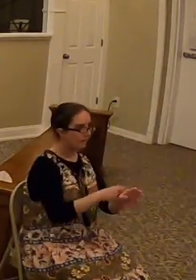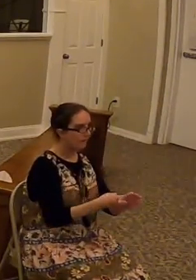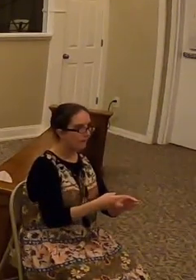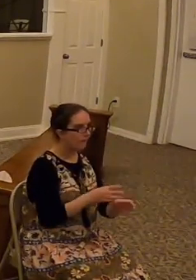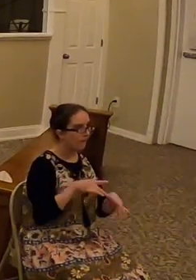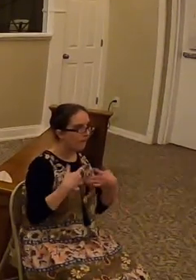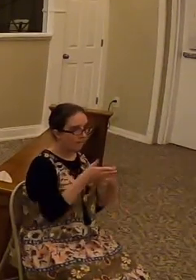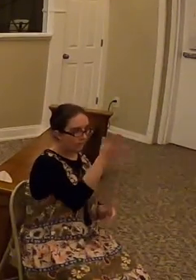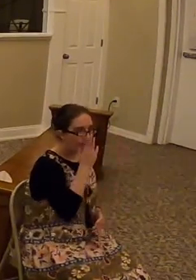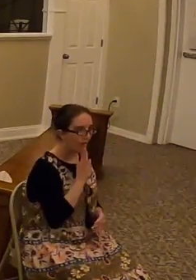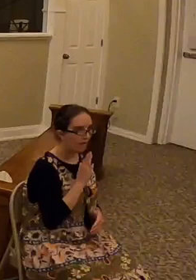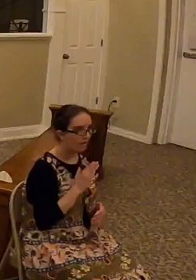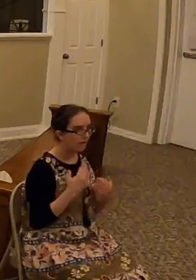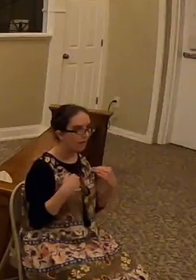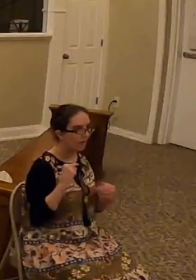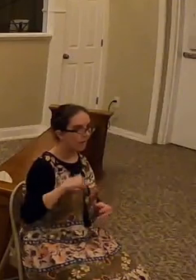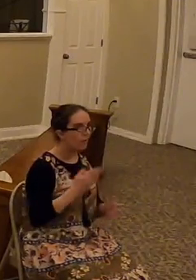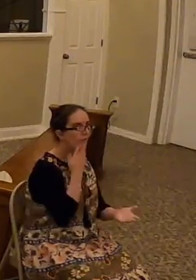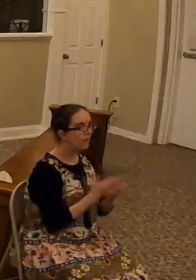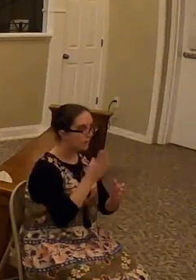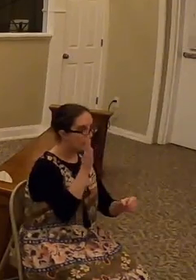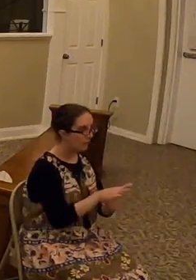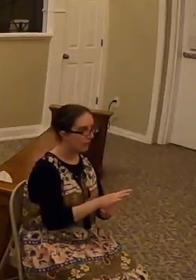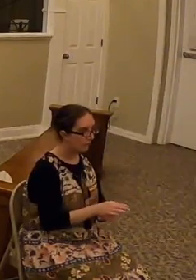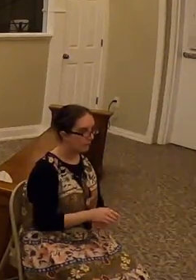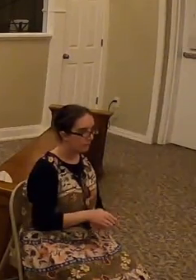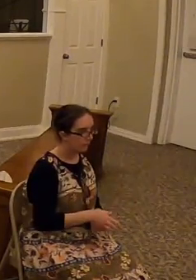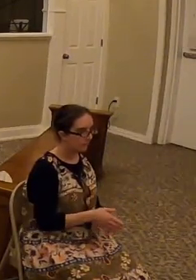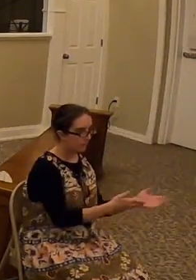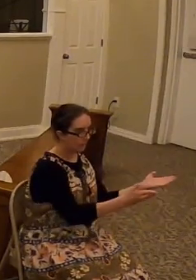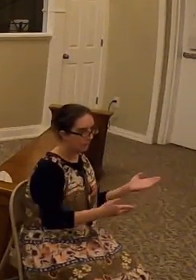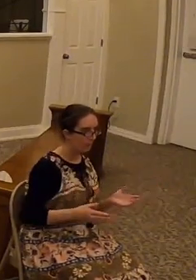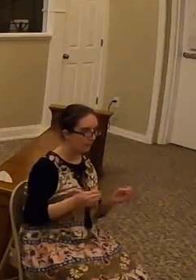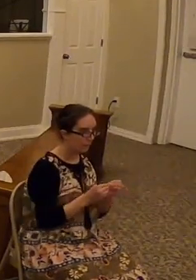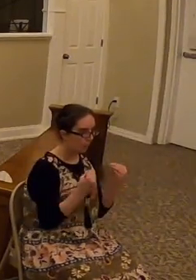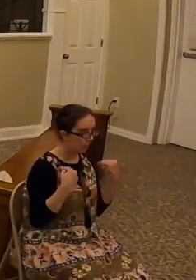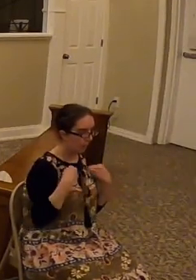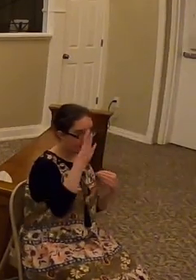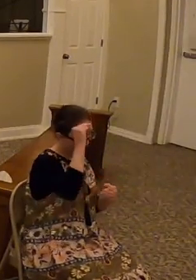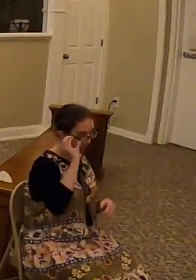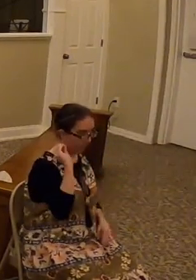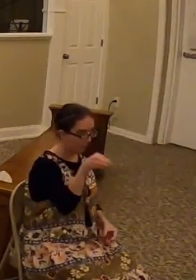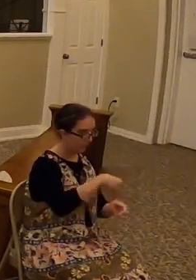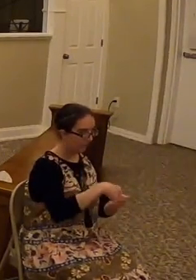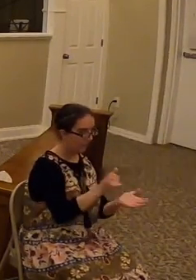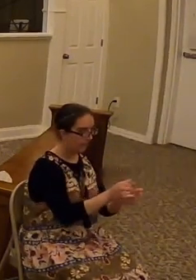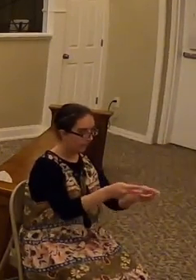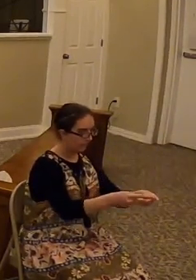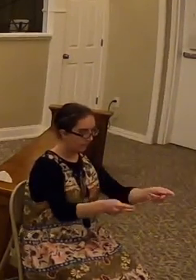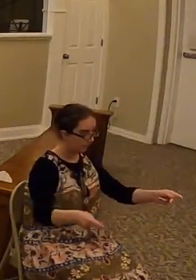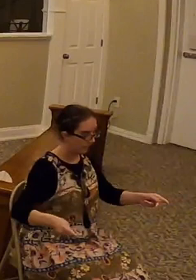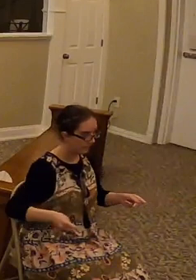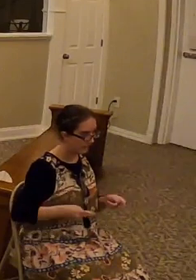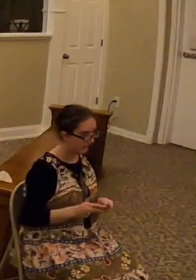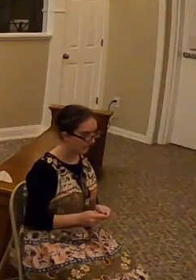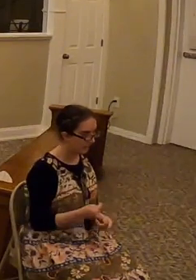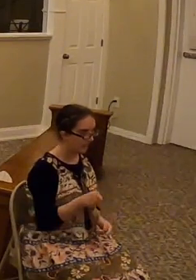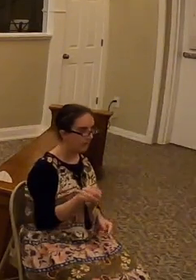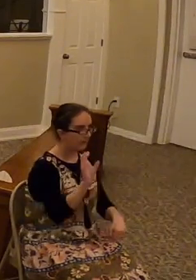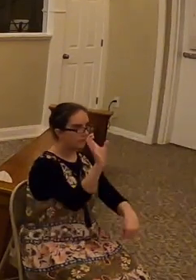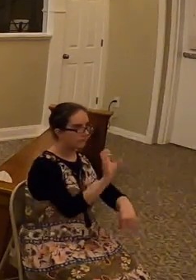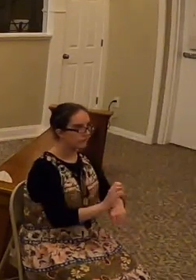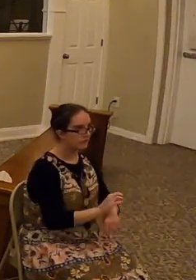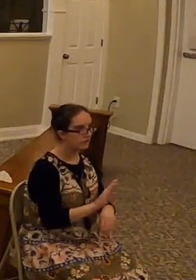when he felt like God had he had them going good enough, and God would bring in a younger man that he could put into that place. Amen. Right. And